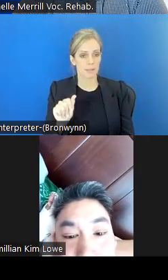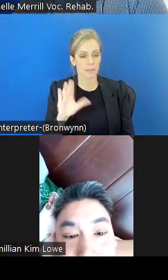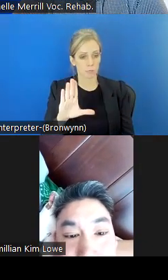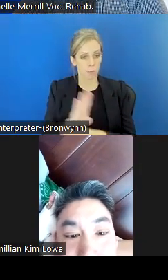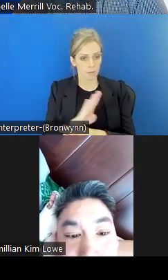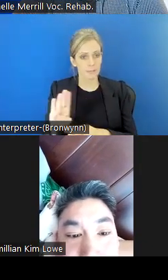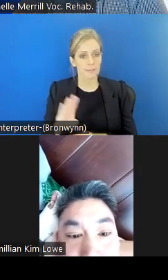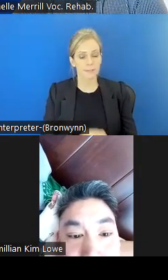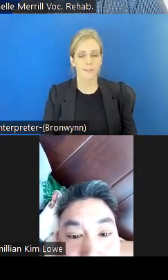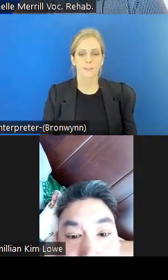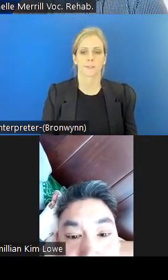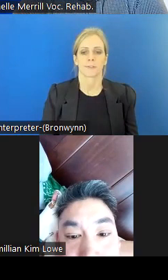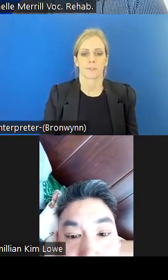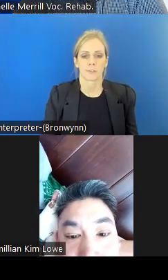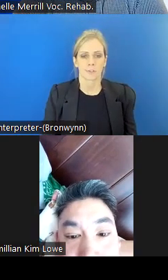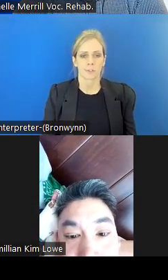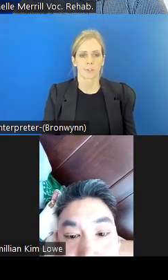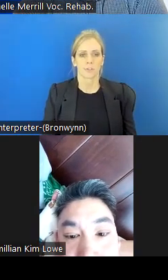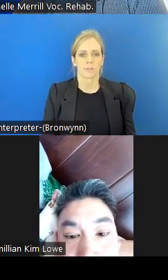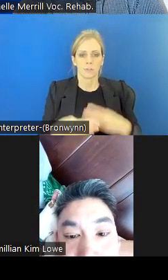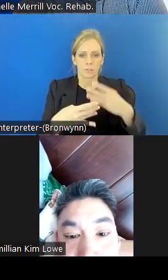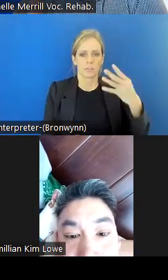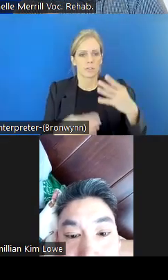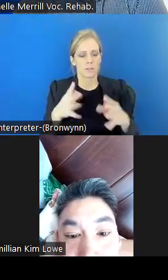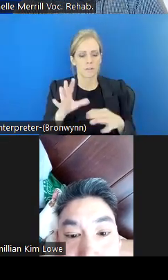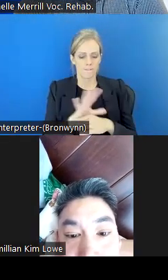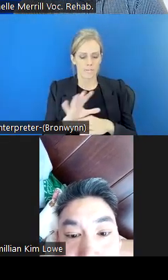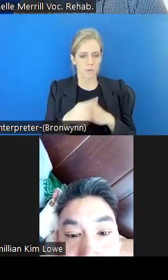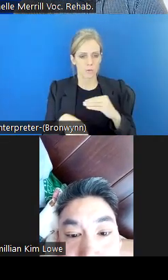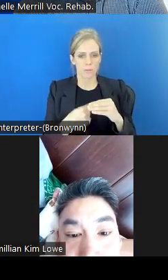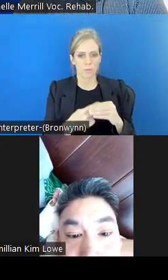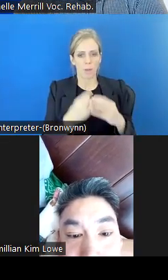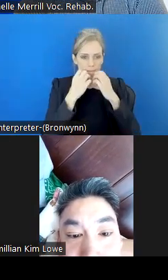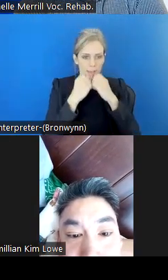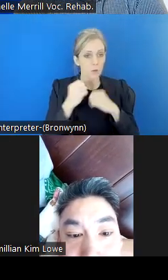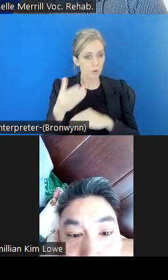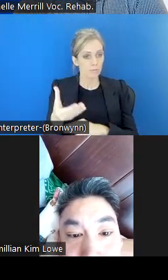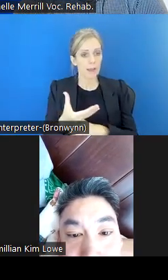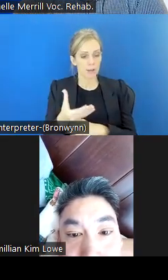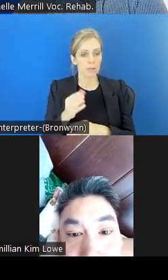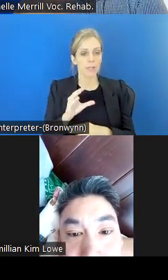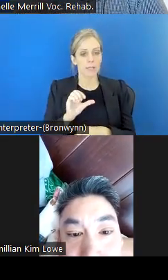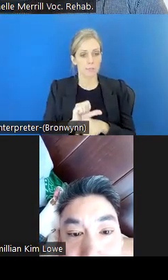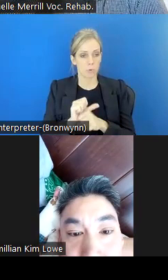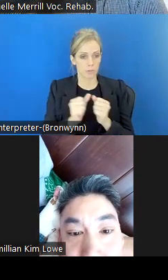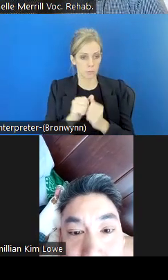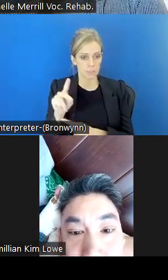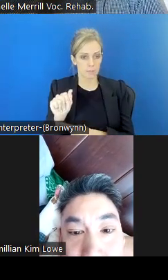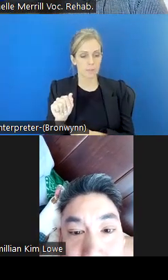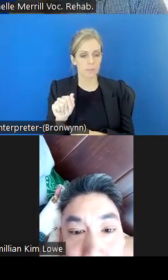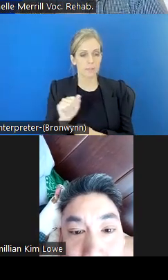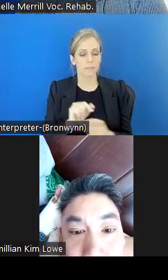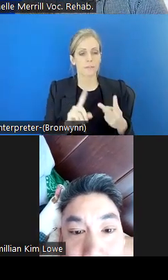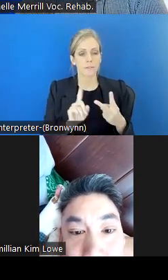And so these are services that we have, videos that we have, the value of hiring employees with disabilities, staffing solutions that